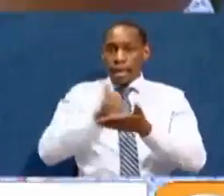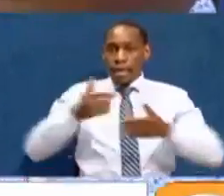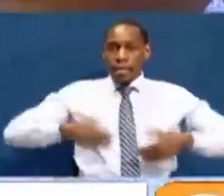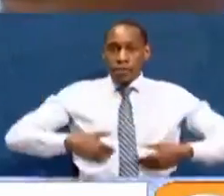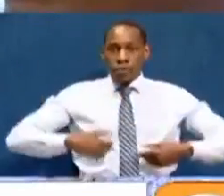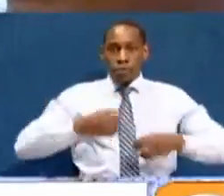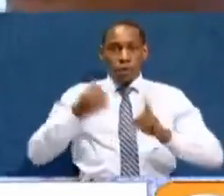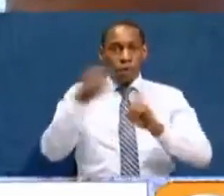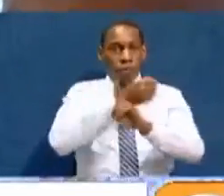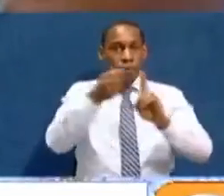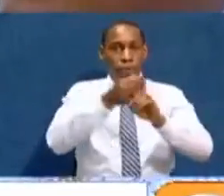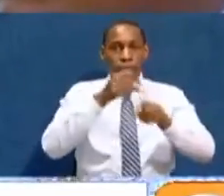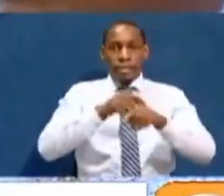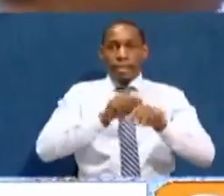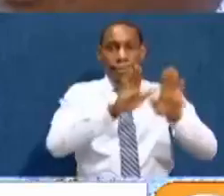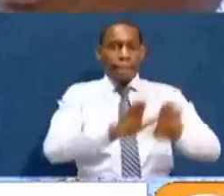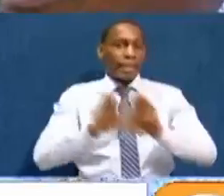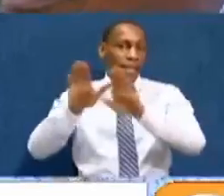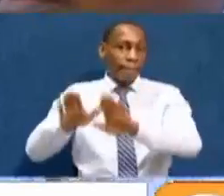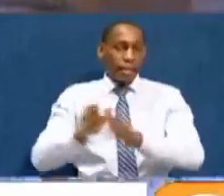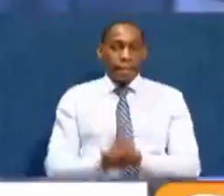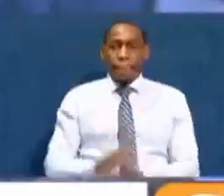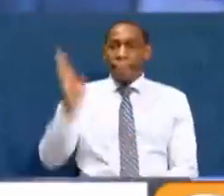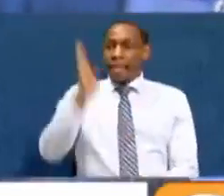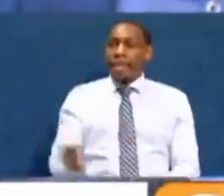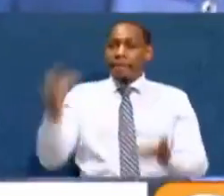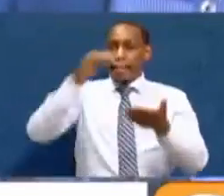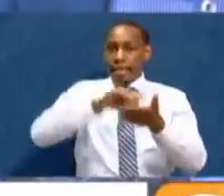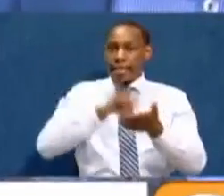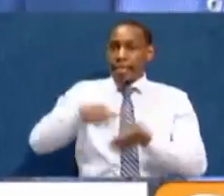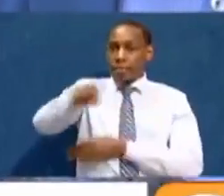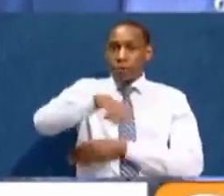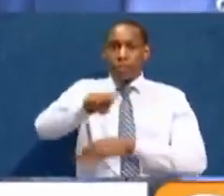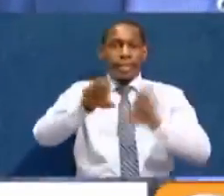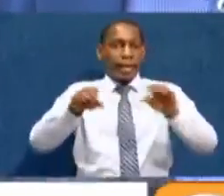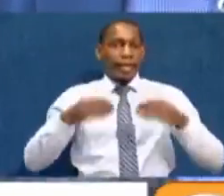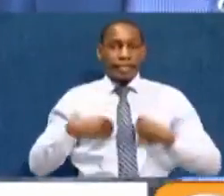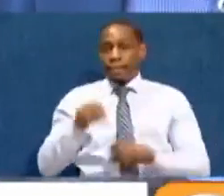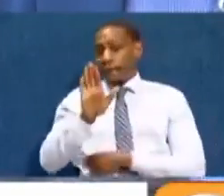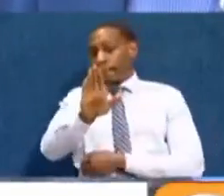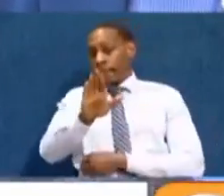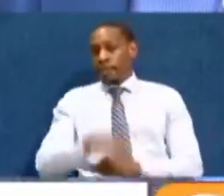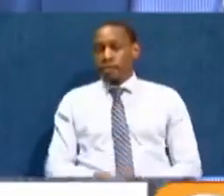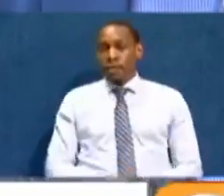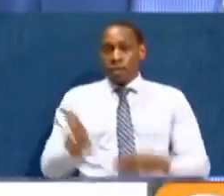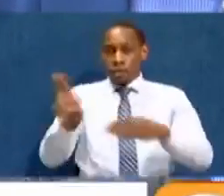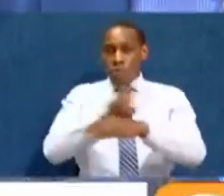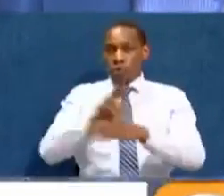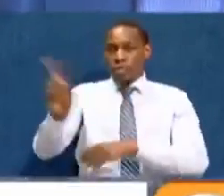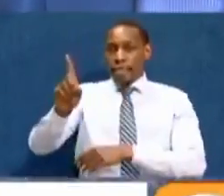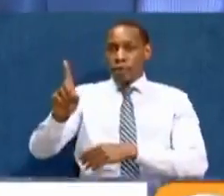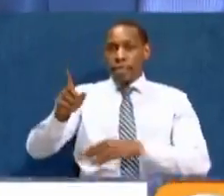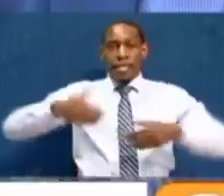to perpetrate violence during the campaign period. Never again that we are going to allow you to use our